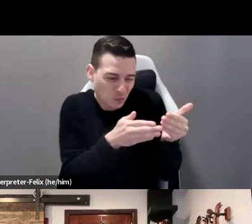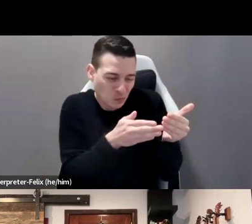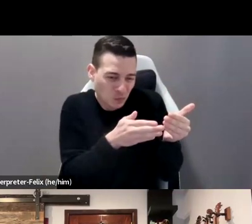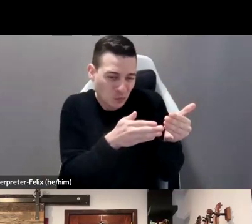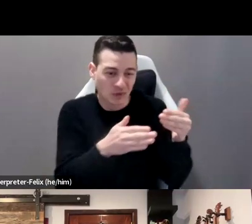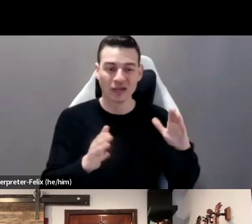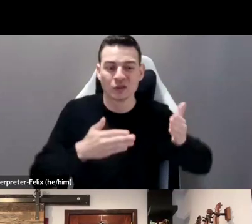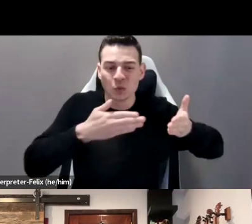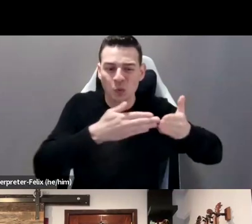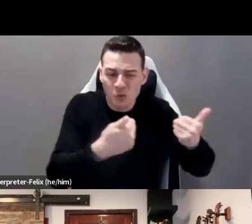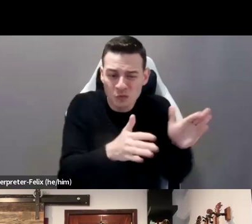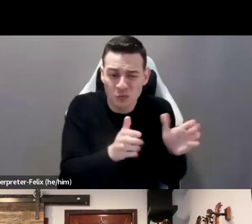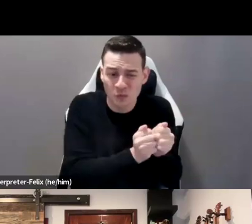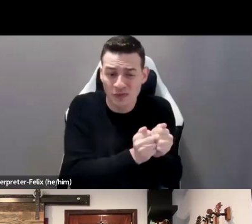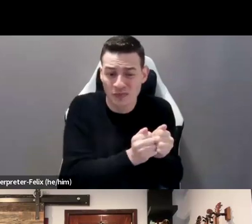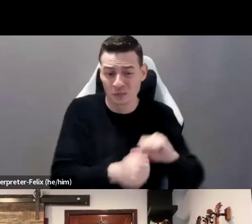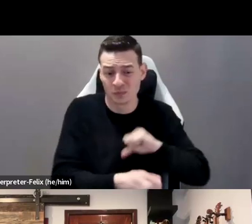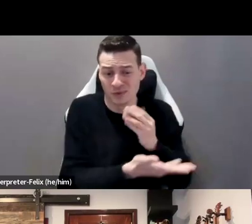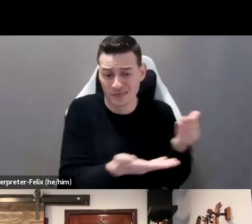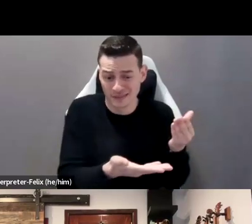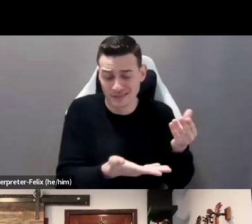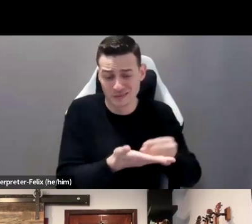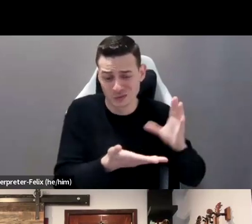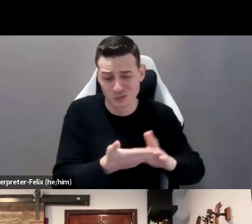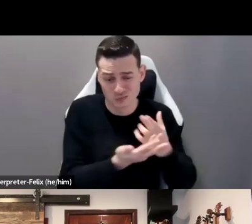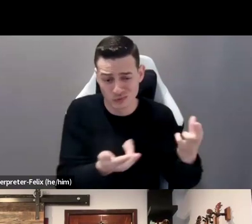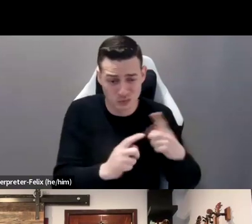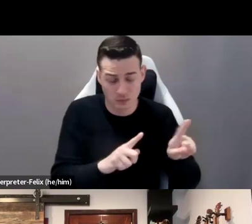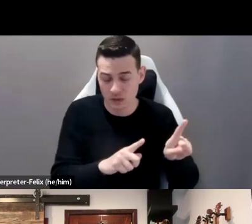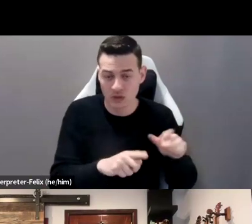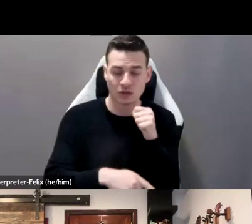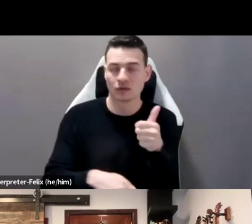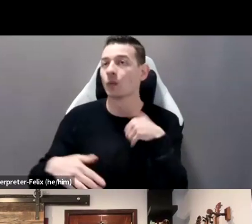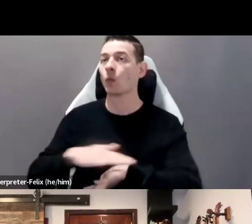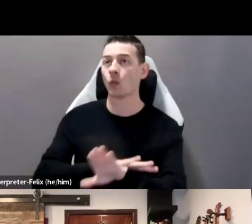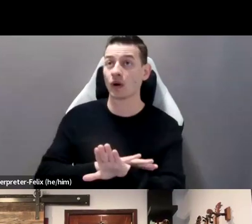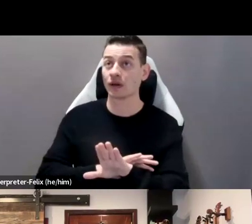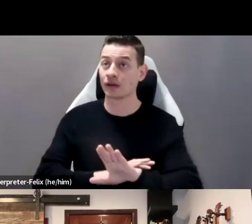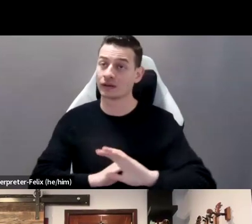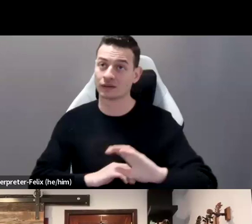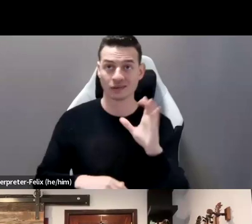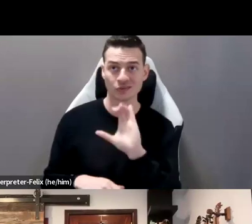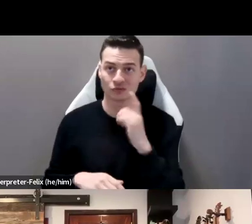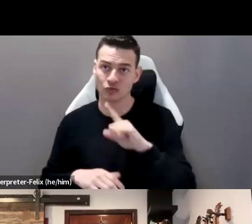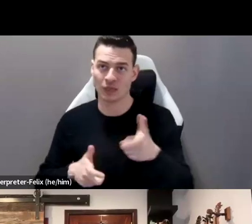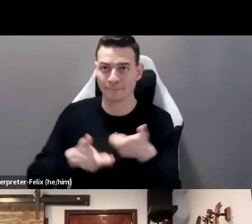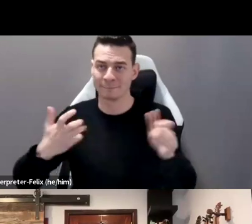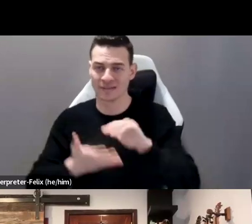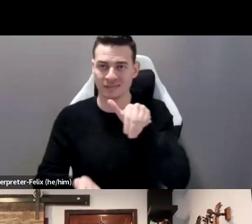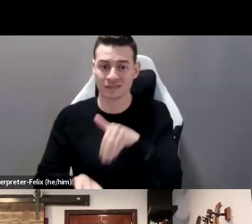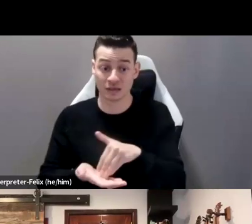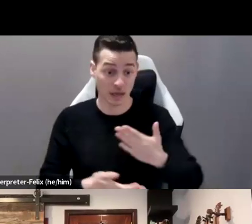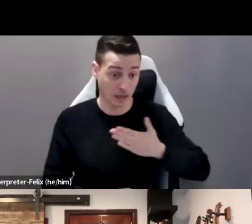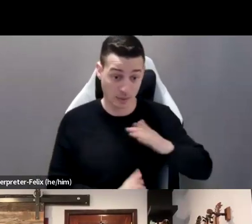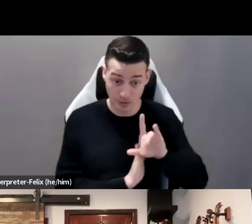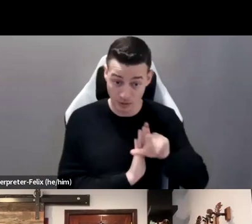pride stuff, but like also resources. But you wouldn't walk in and think, because in my undergrad, for instance, we had a specified room